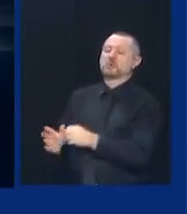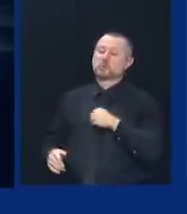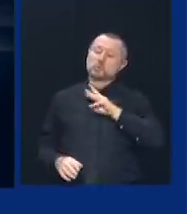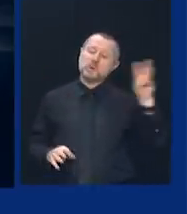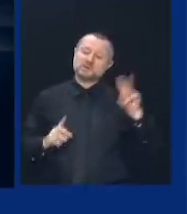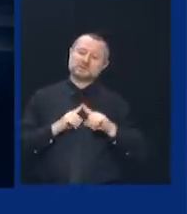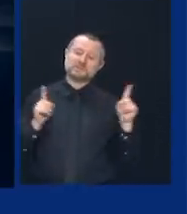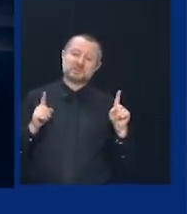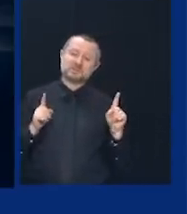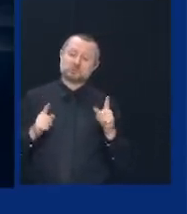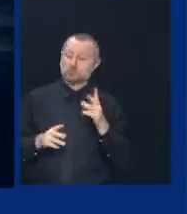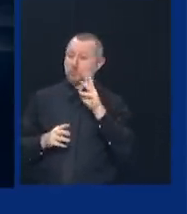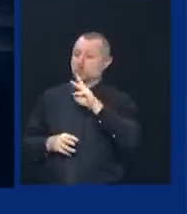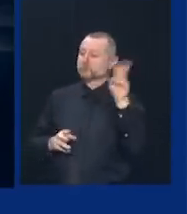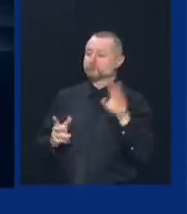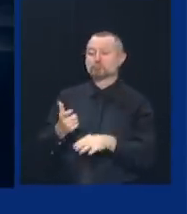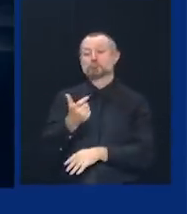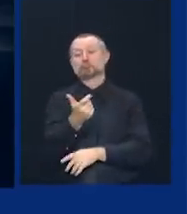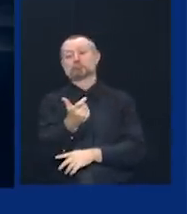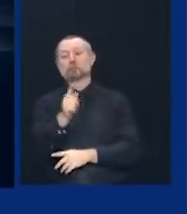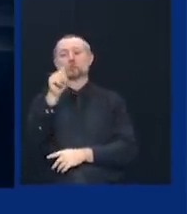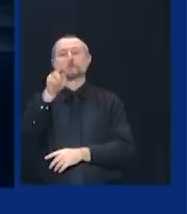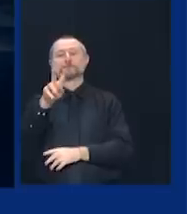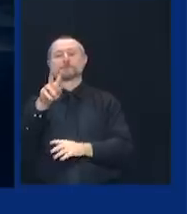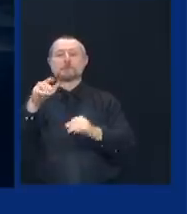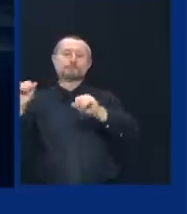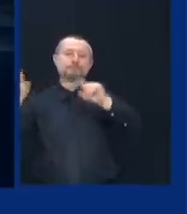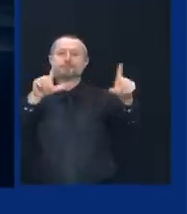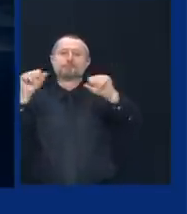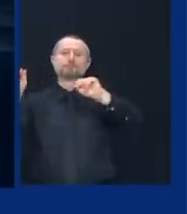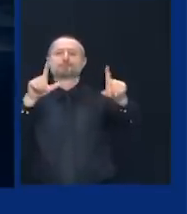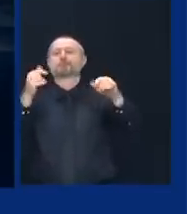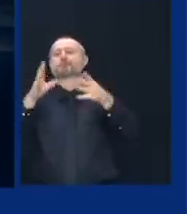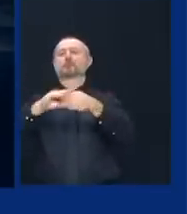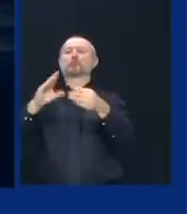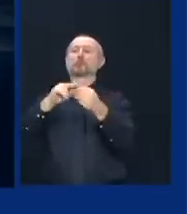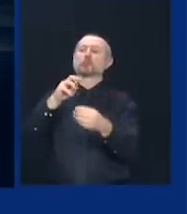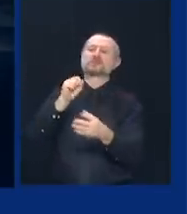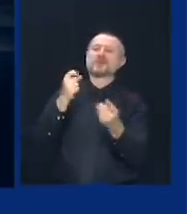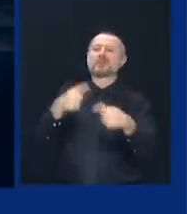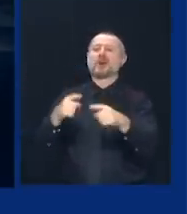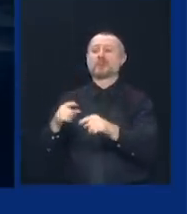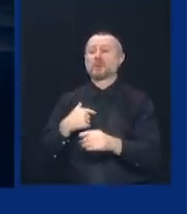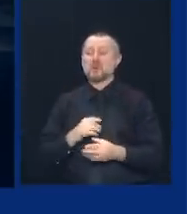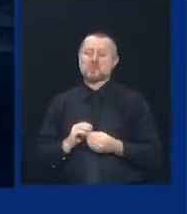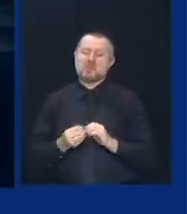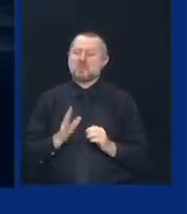the TV news, but the numbers were never as bad in Western New York.